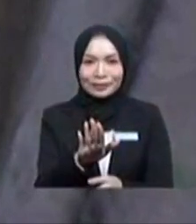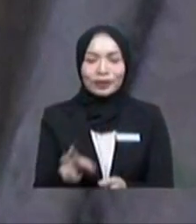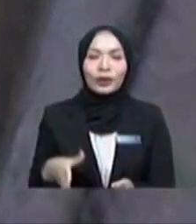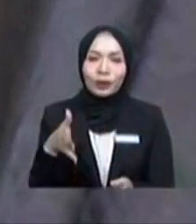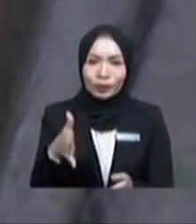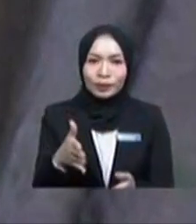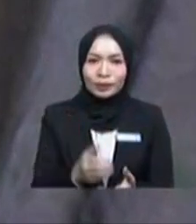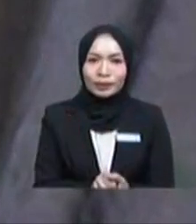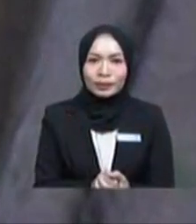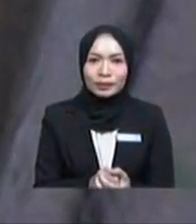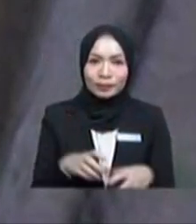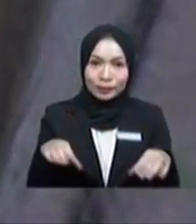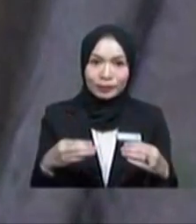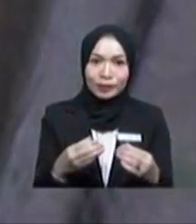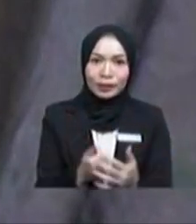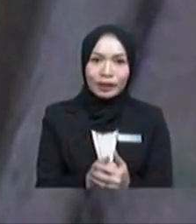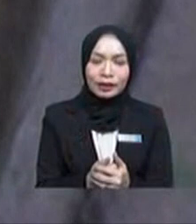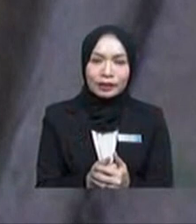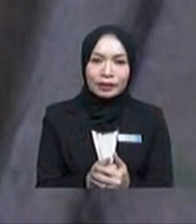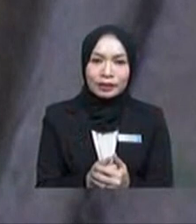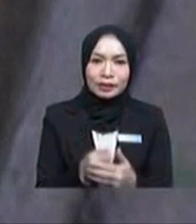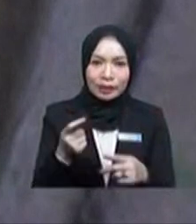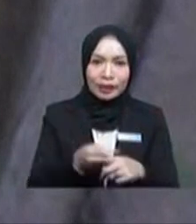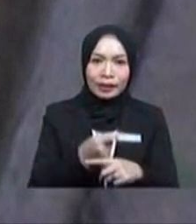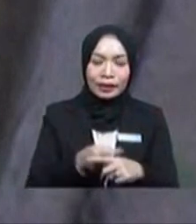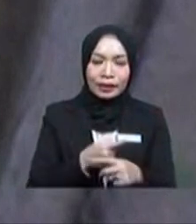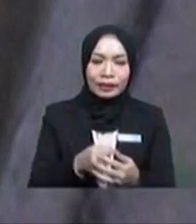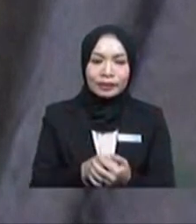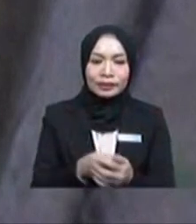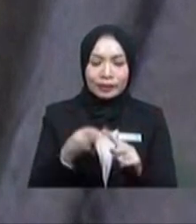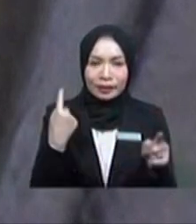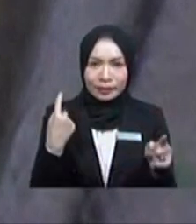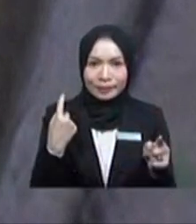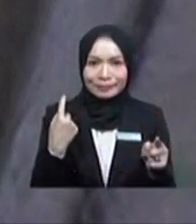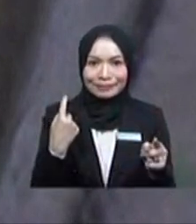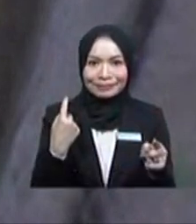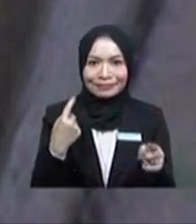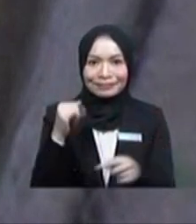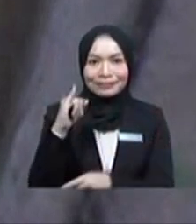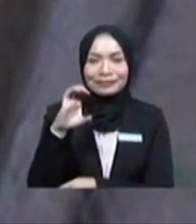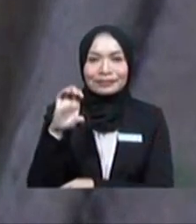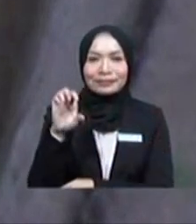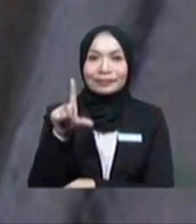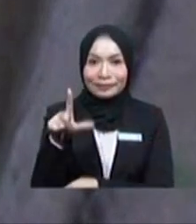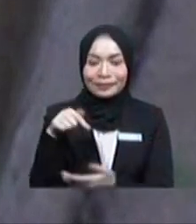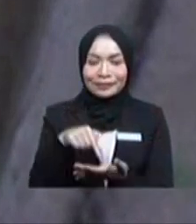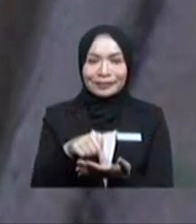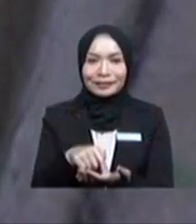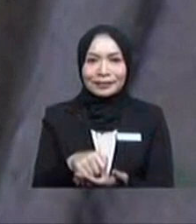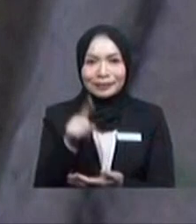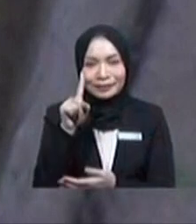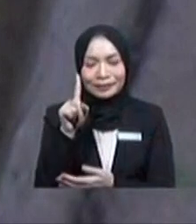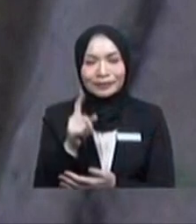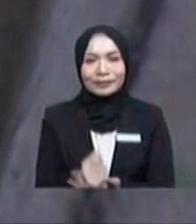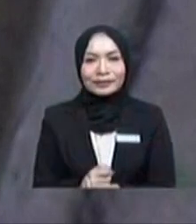share all the knowledge, ideas and strategies gained from this conference. Once again, I would like to express